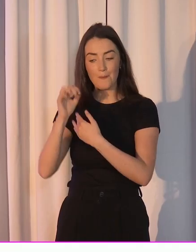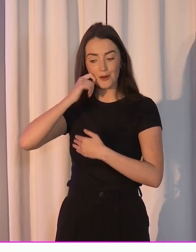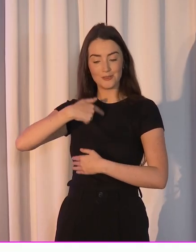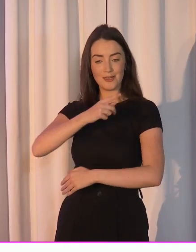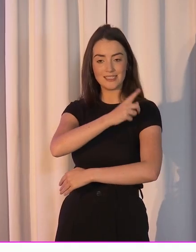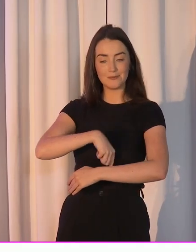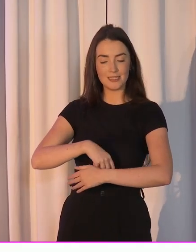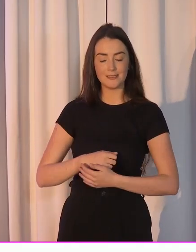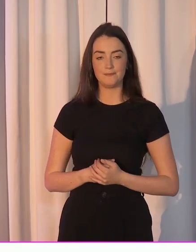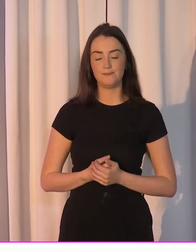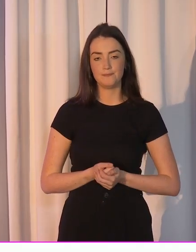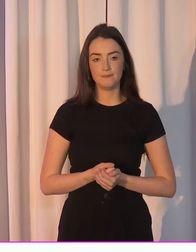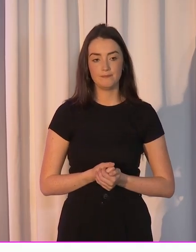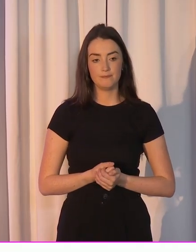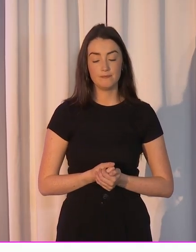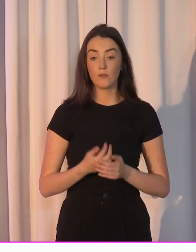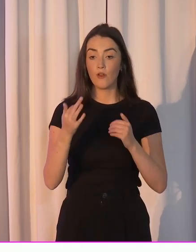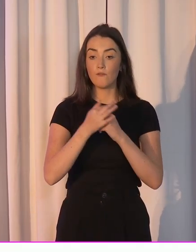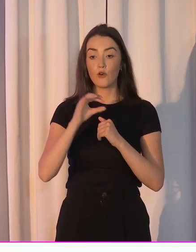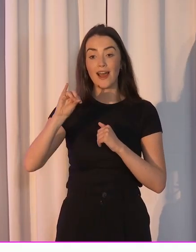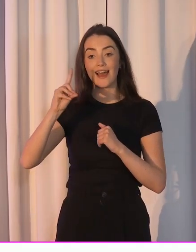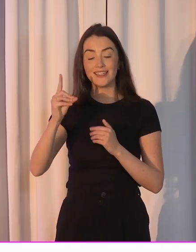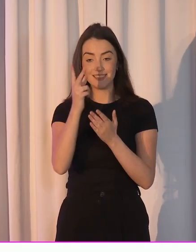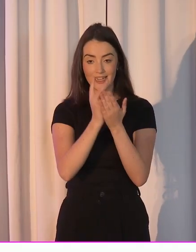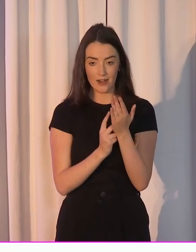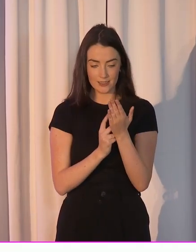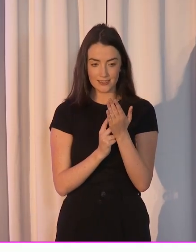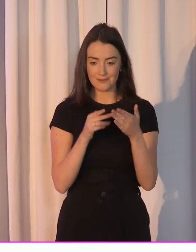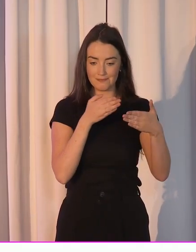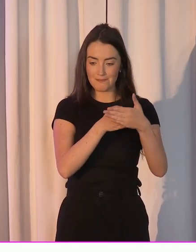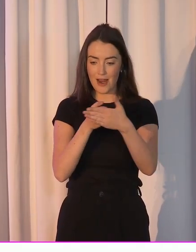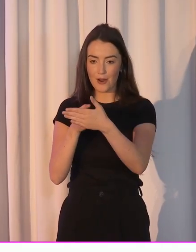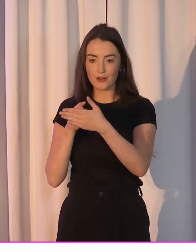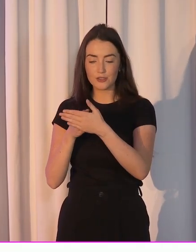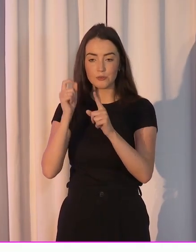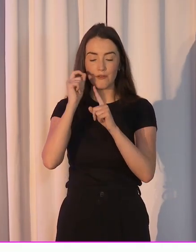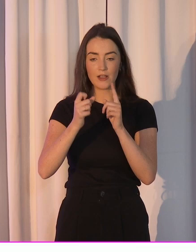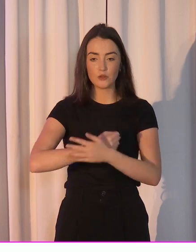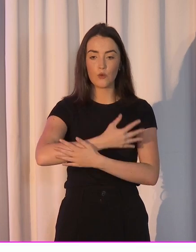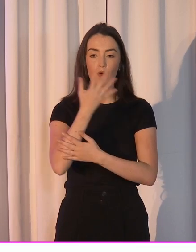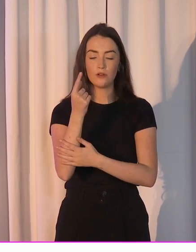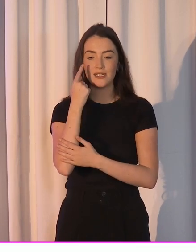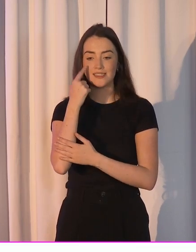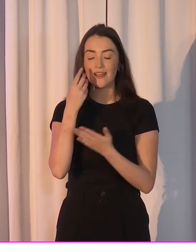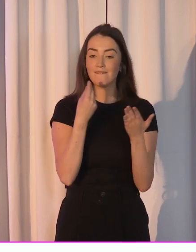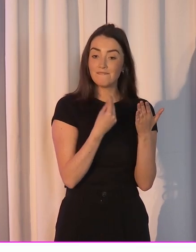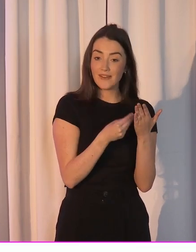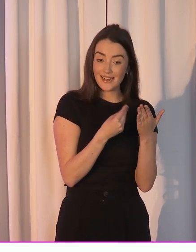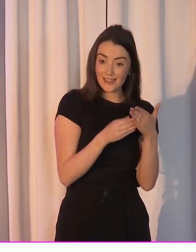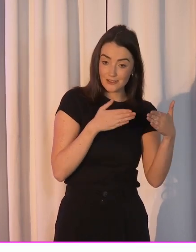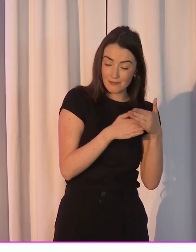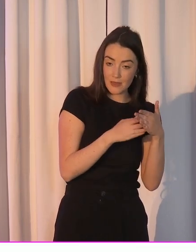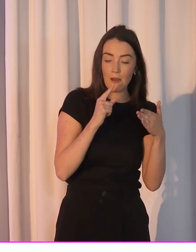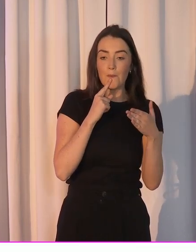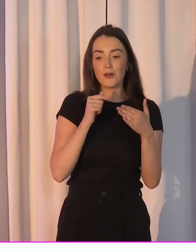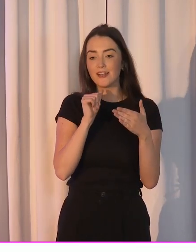disability. For intellectually disabled artists, obstacles to professional growth are compounded by financial constraints and lack of